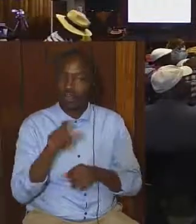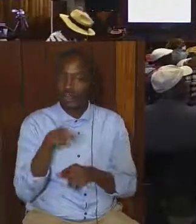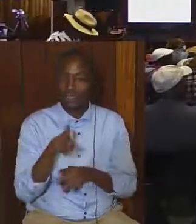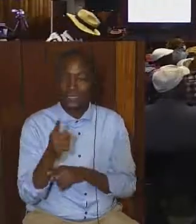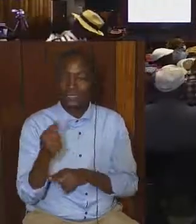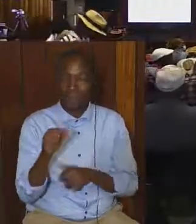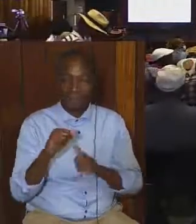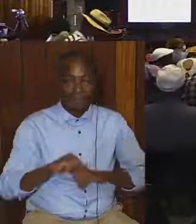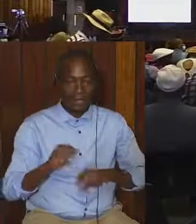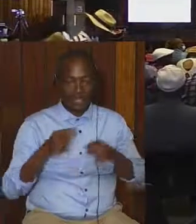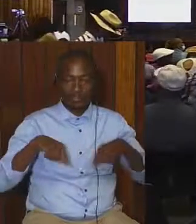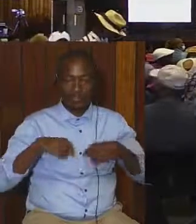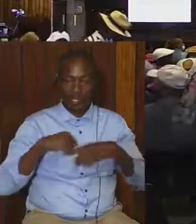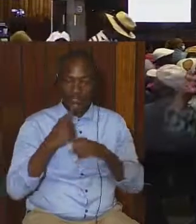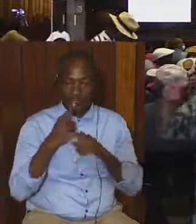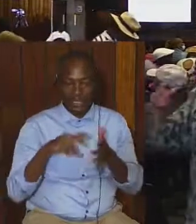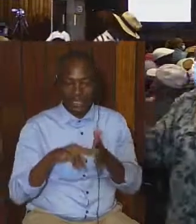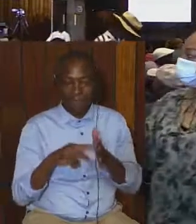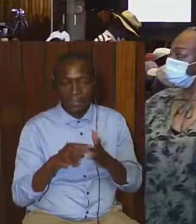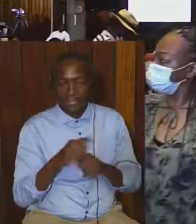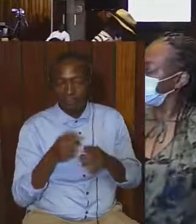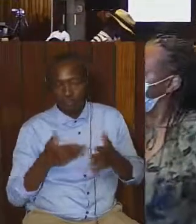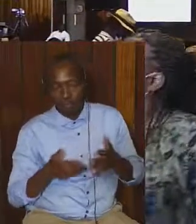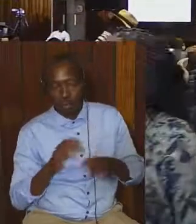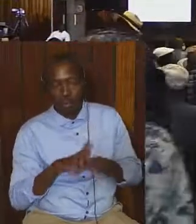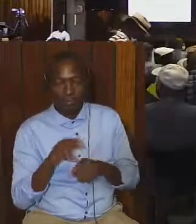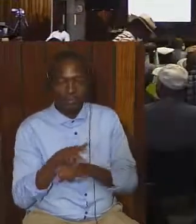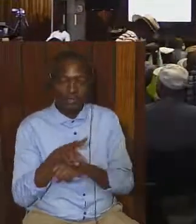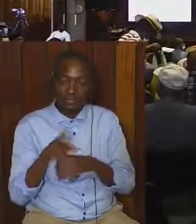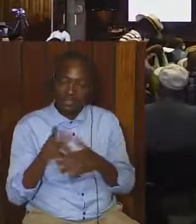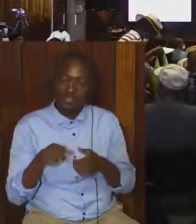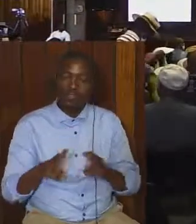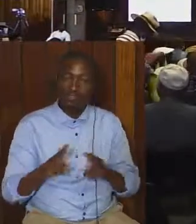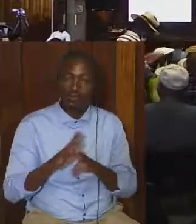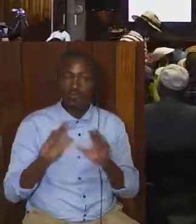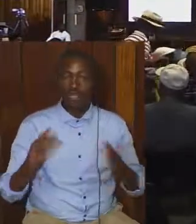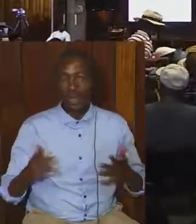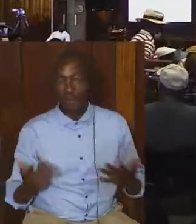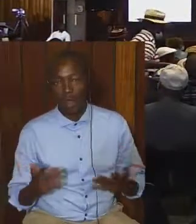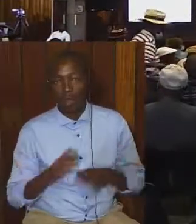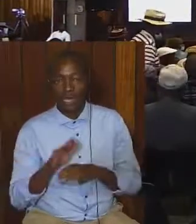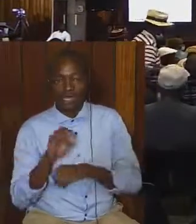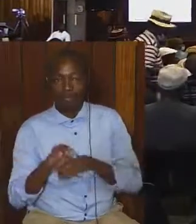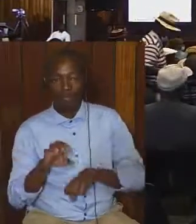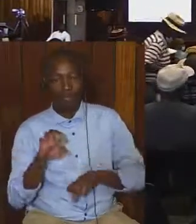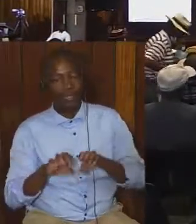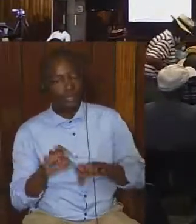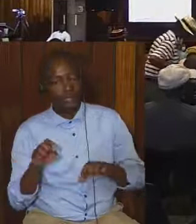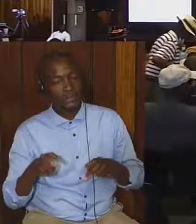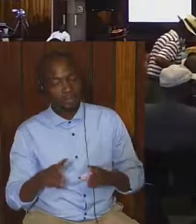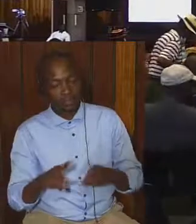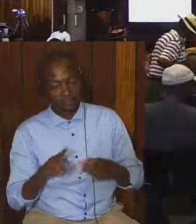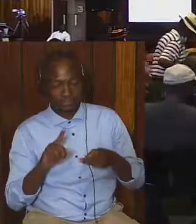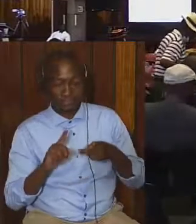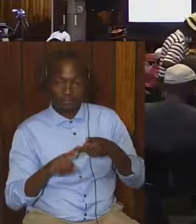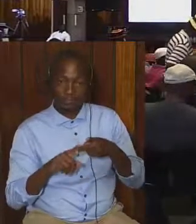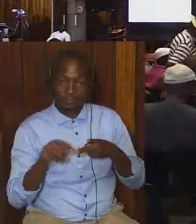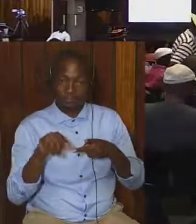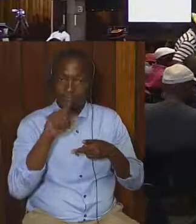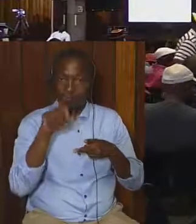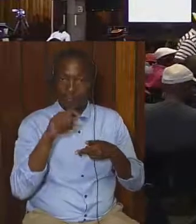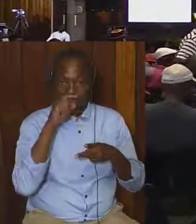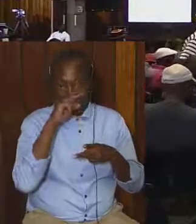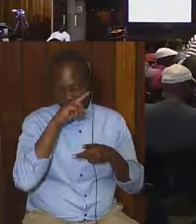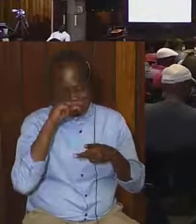back to us to say, this is the plan when it comes to monitoring these roads and when it comes to evaluating these roads. And then the second question when it comes